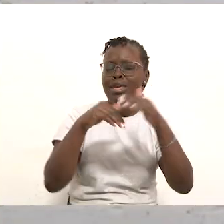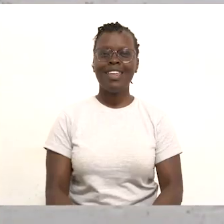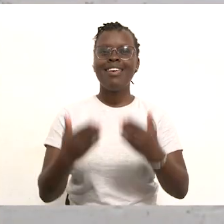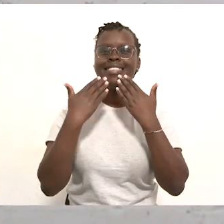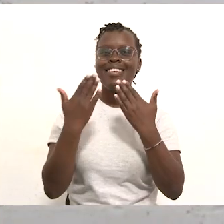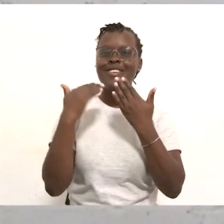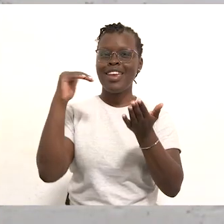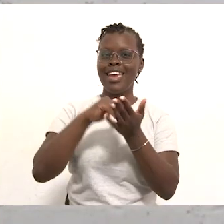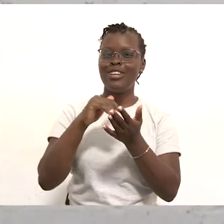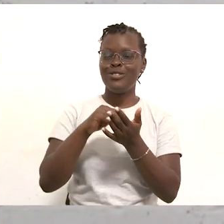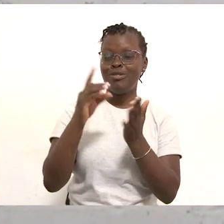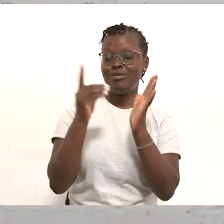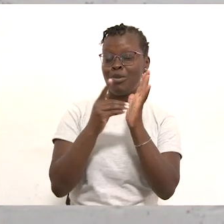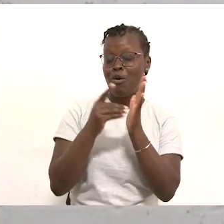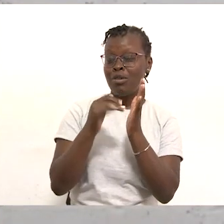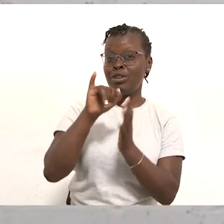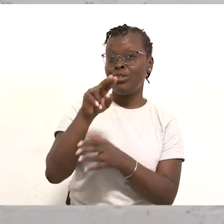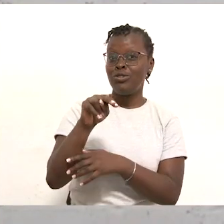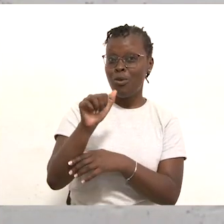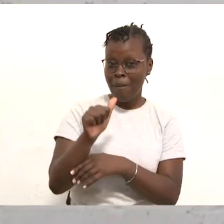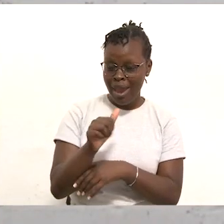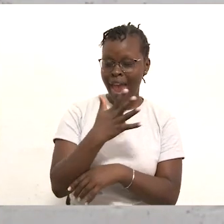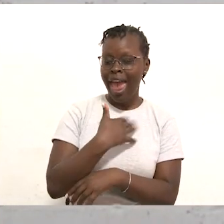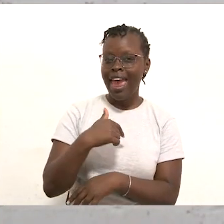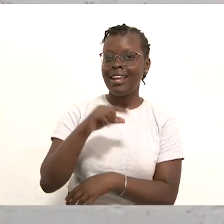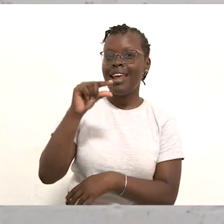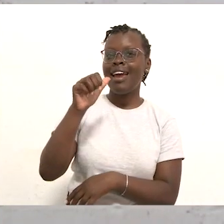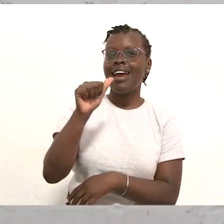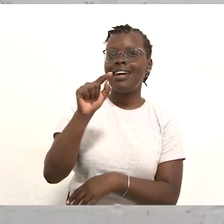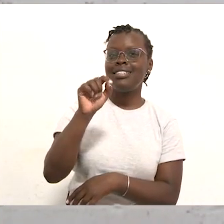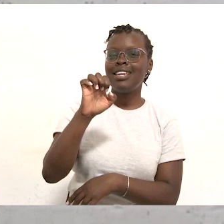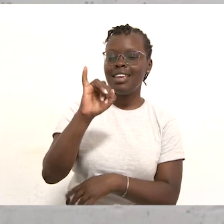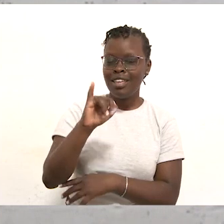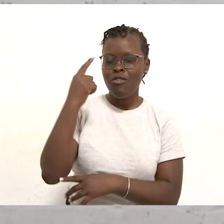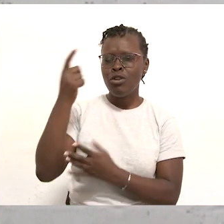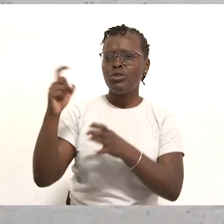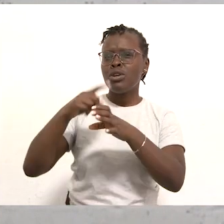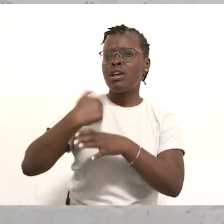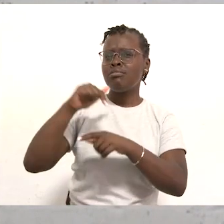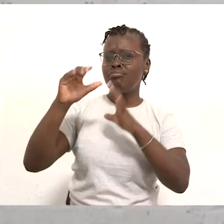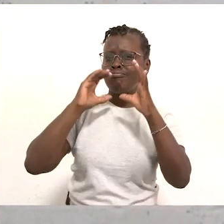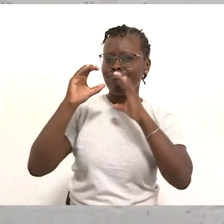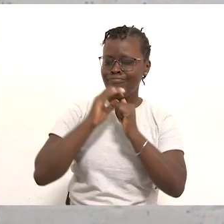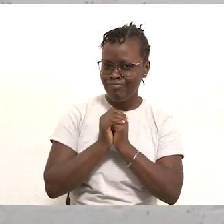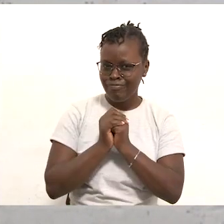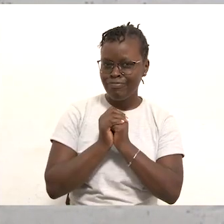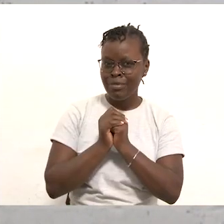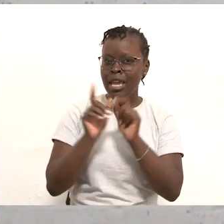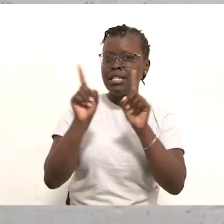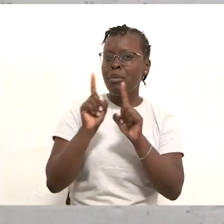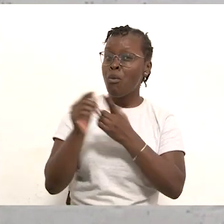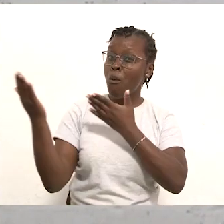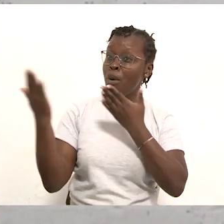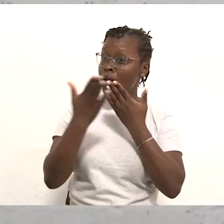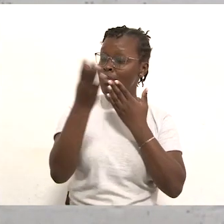today. Thank you again to our esteemed panelists today, Dr. Robert Juma, Mr. Stephen Gatei, for joining us on this very important conversation.